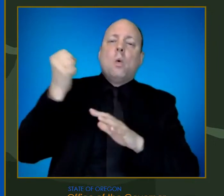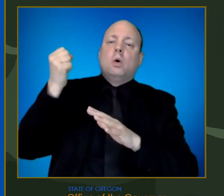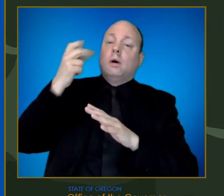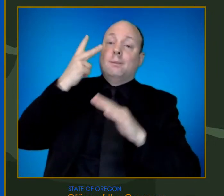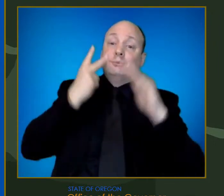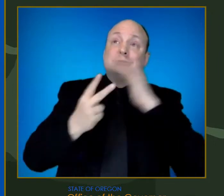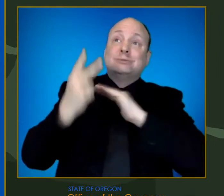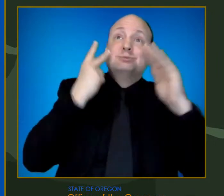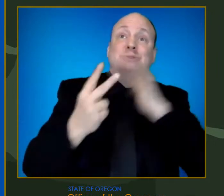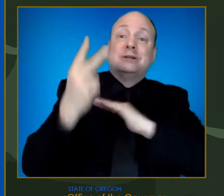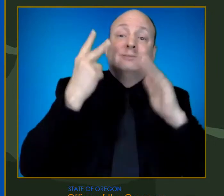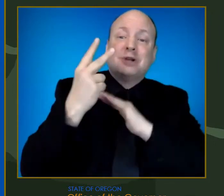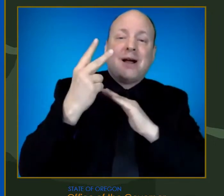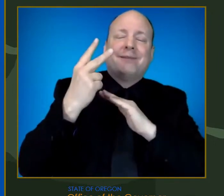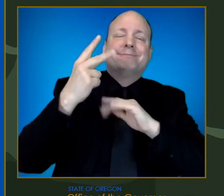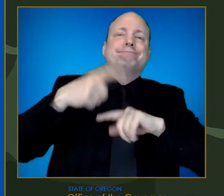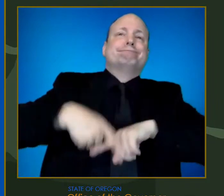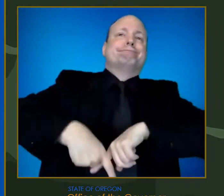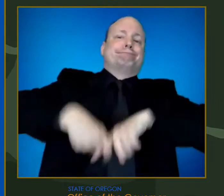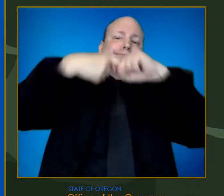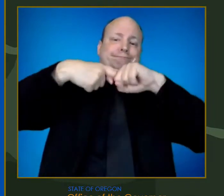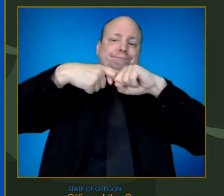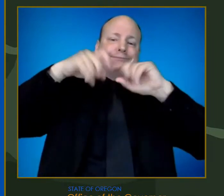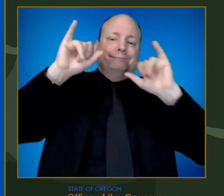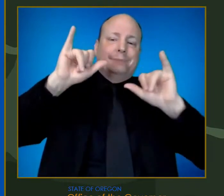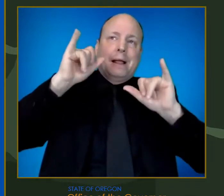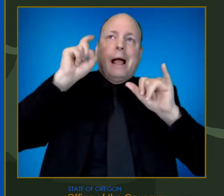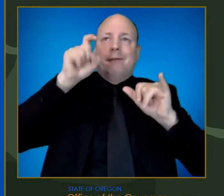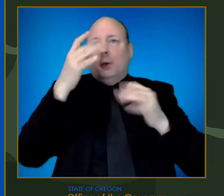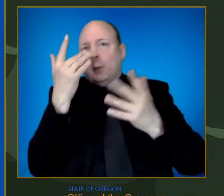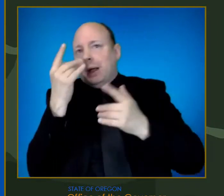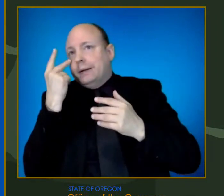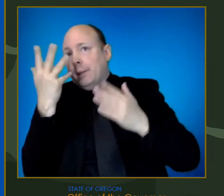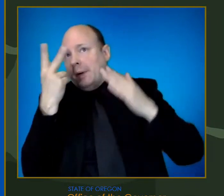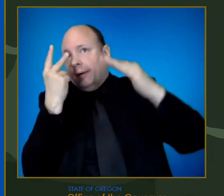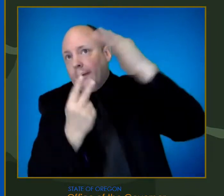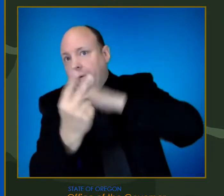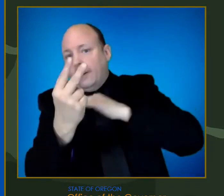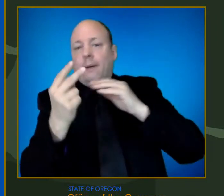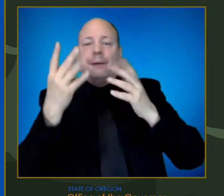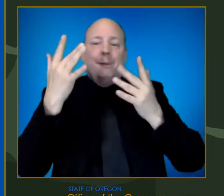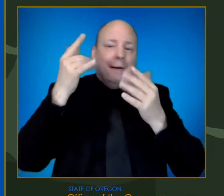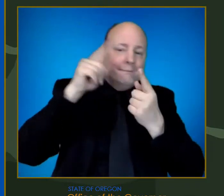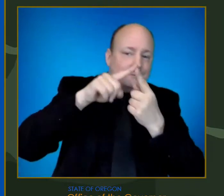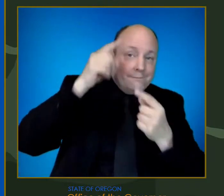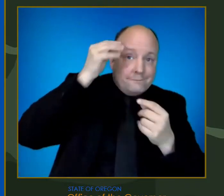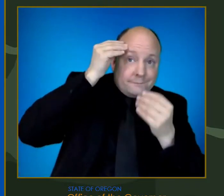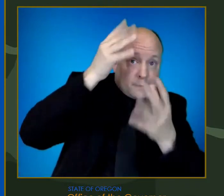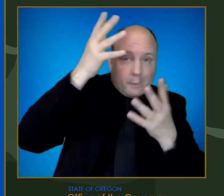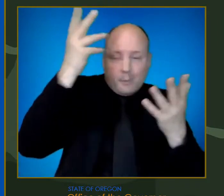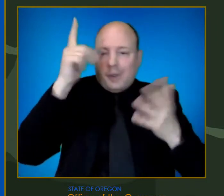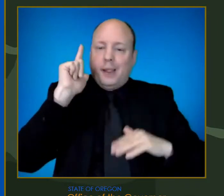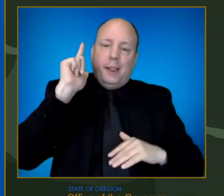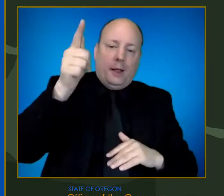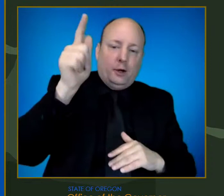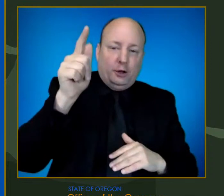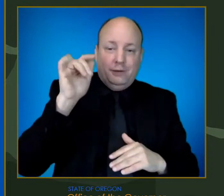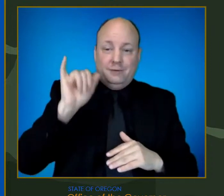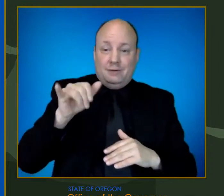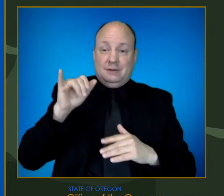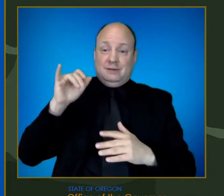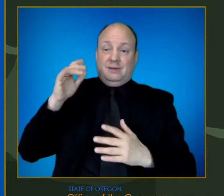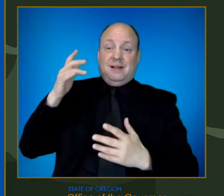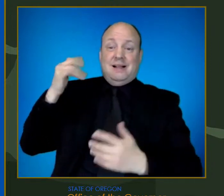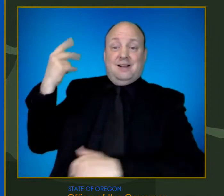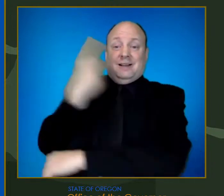we know more. That continued shortfall means as many as 70,000 fewer vaccine doses per week. For the week of April